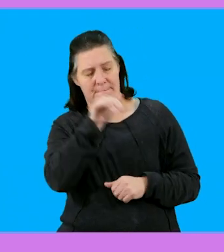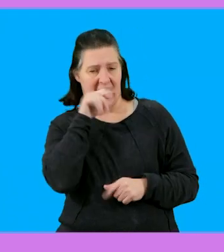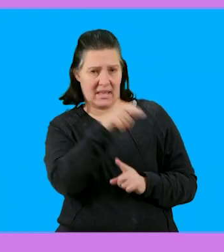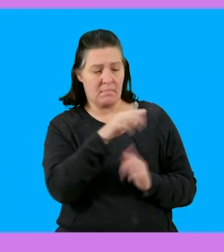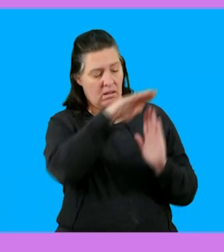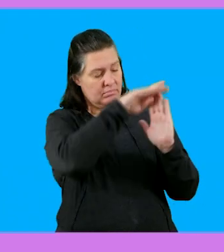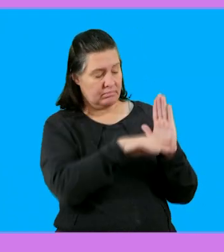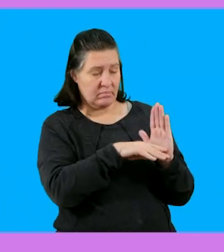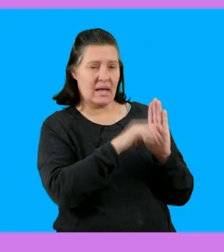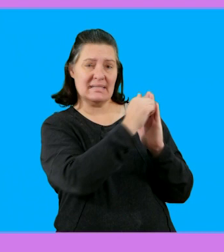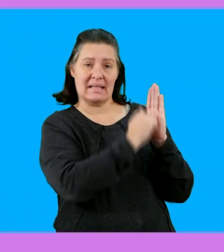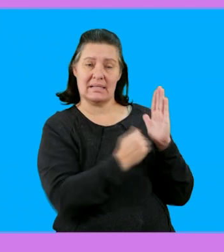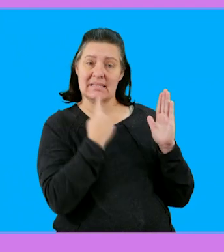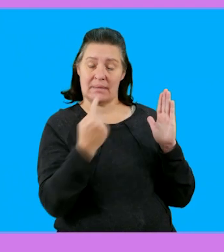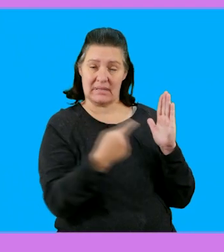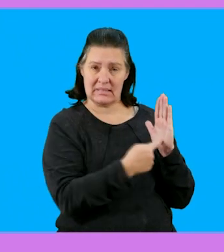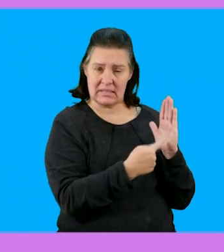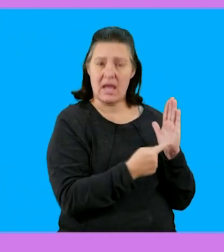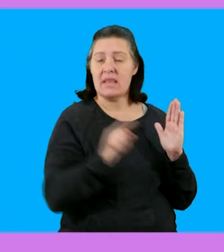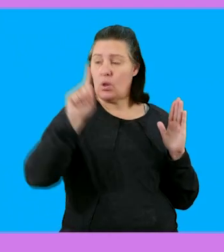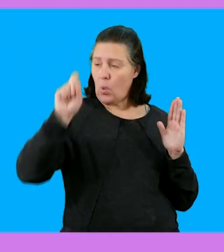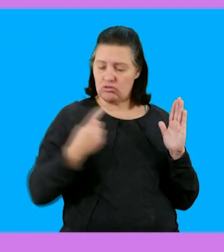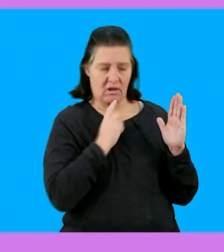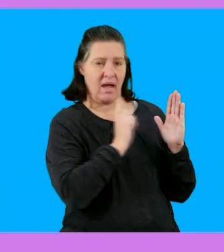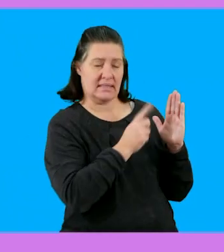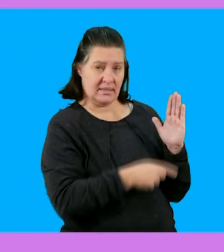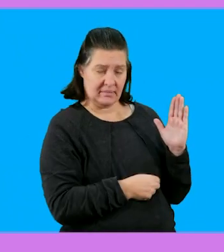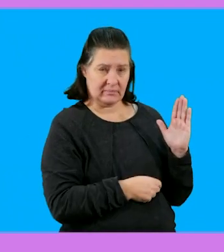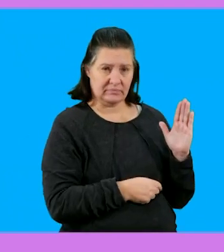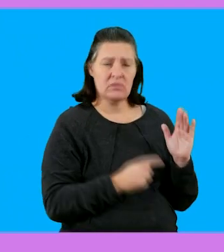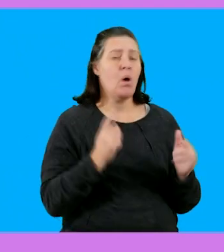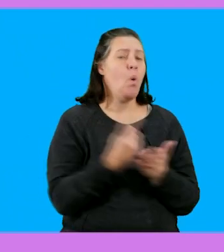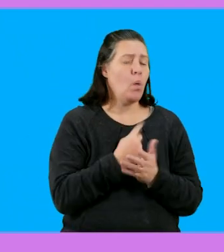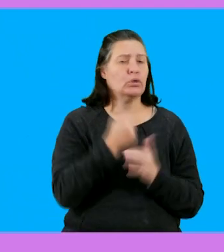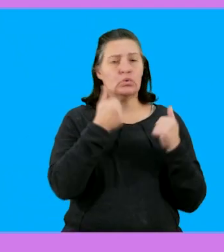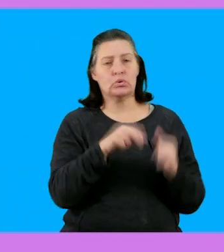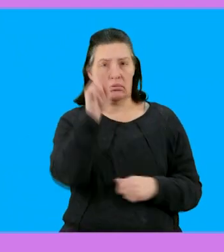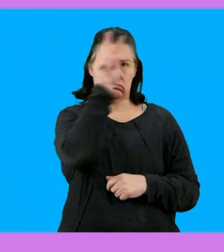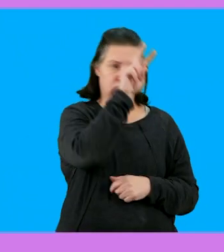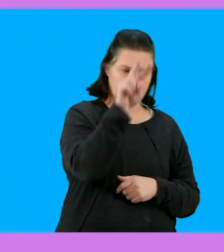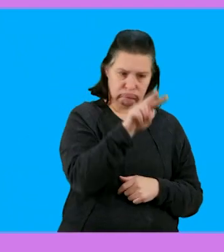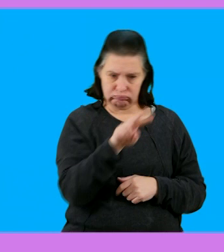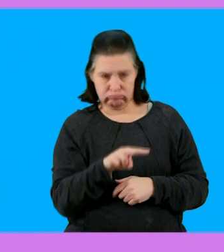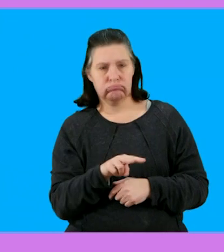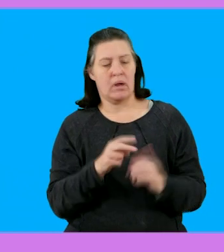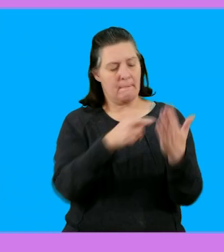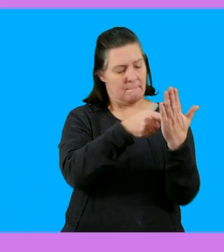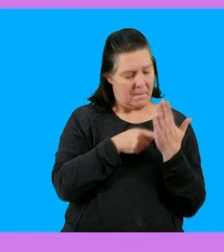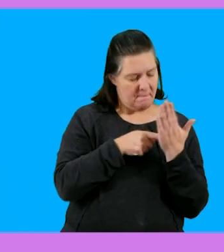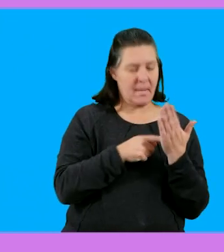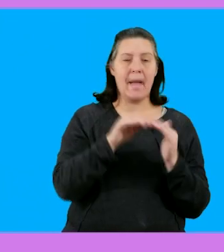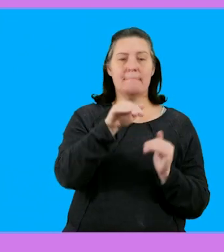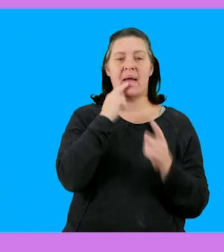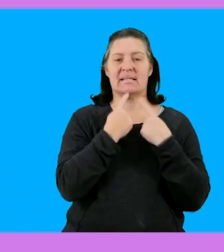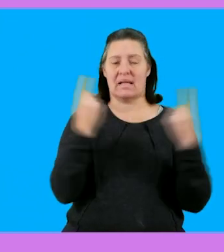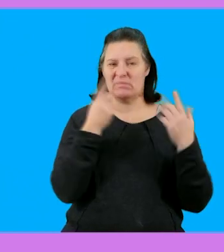statement of Mrs. Solomons to answer the questions that follow. Right? Now, it's always a good idea to get familiar with what is in front of you,